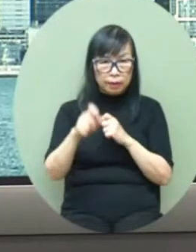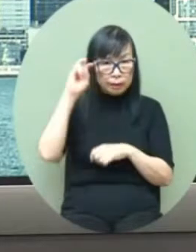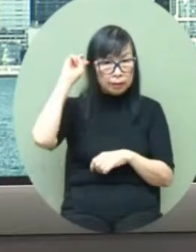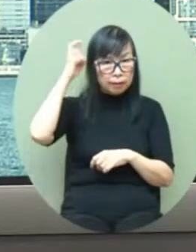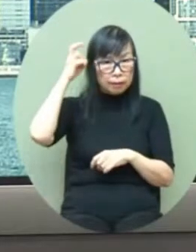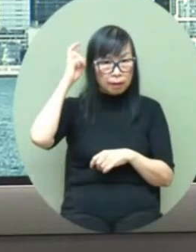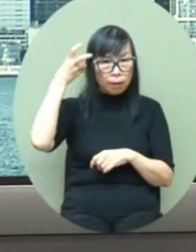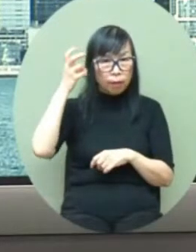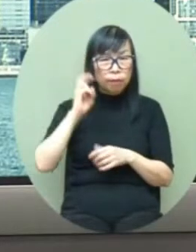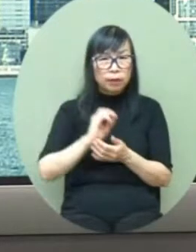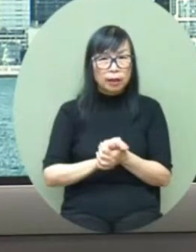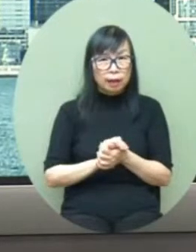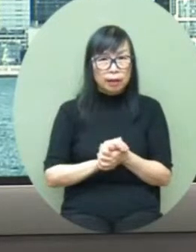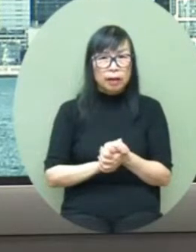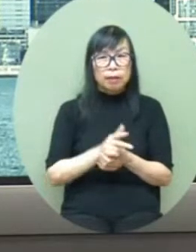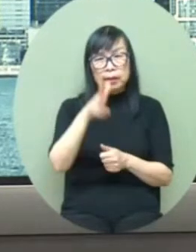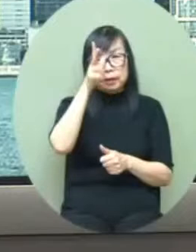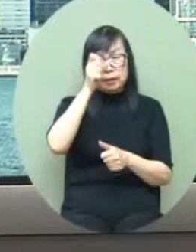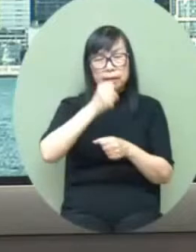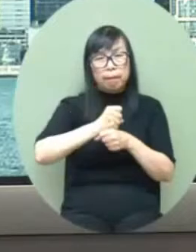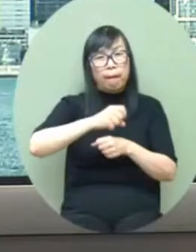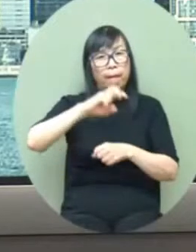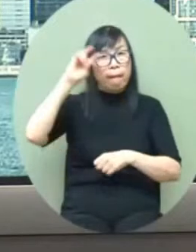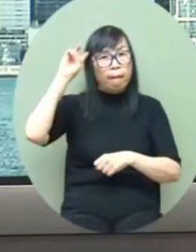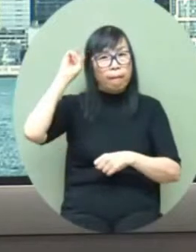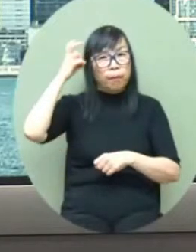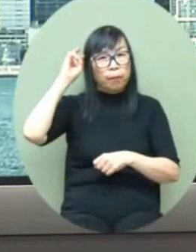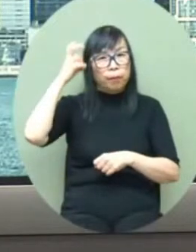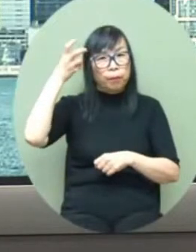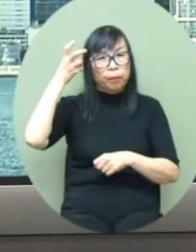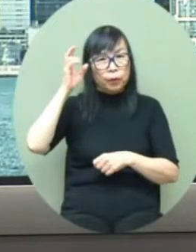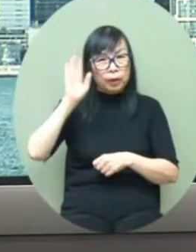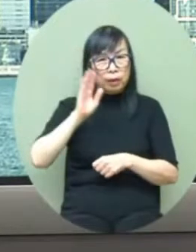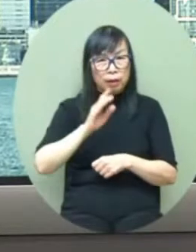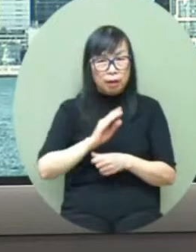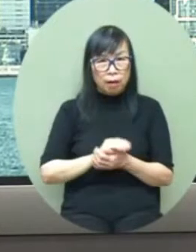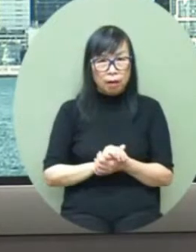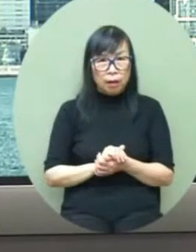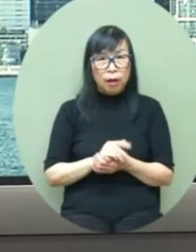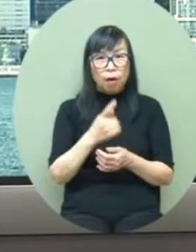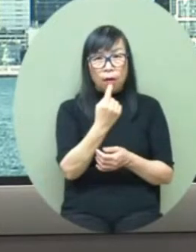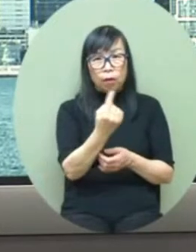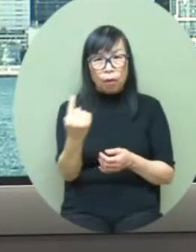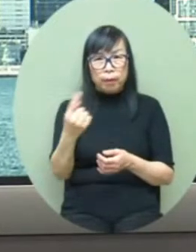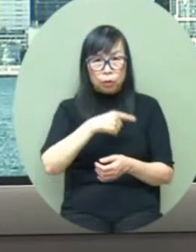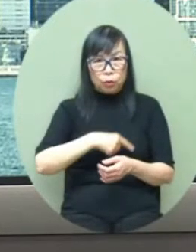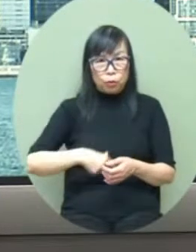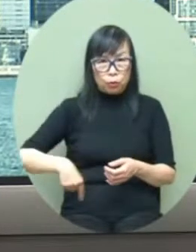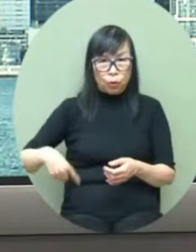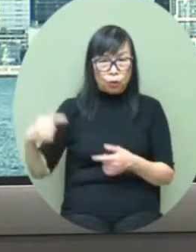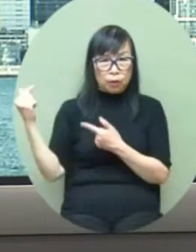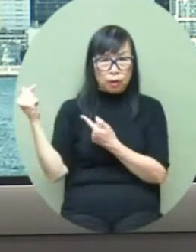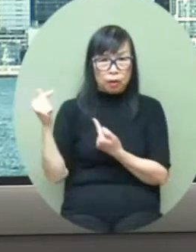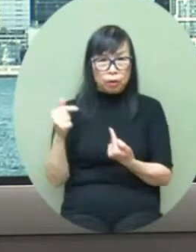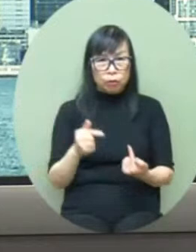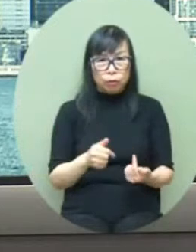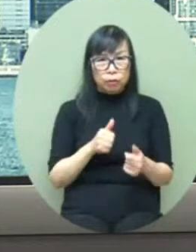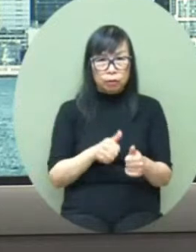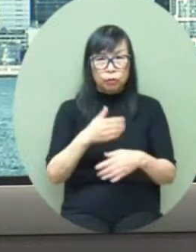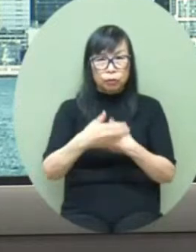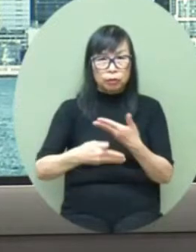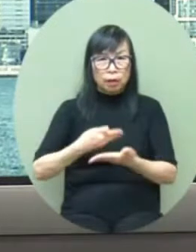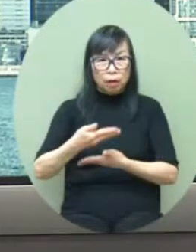higher education regional hub, as well as question about infrastructure and development. I will